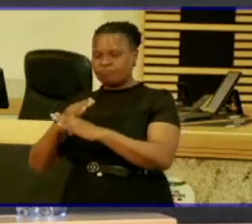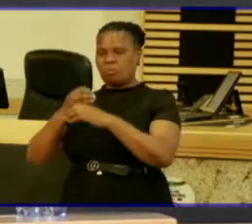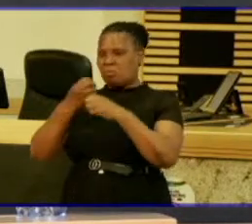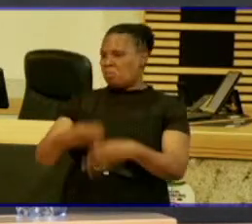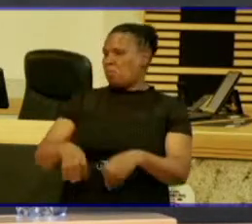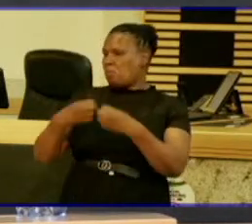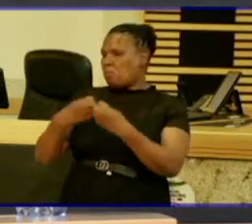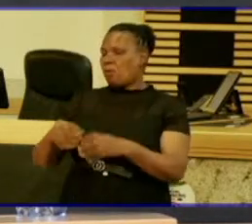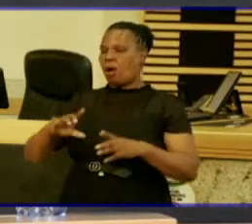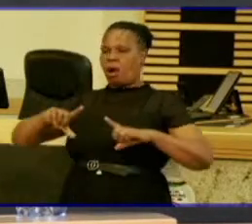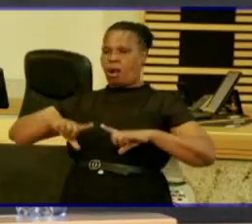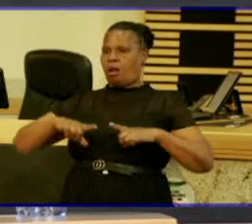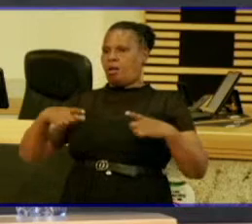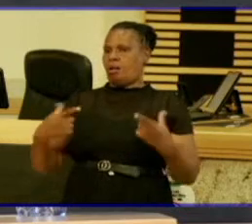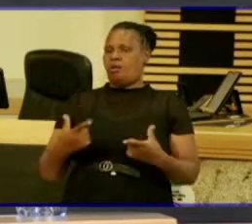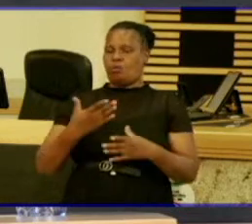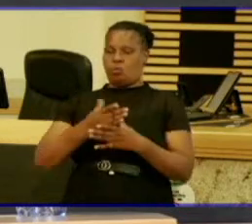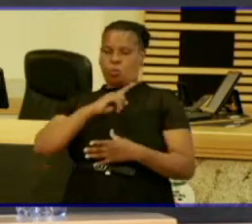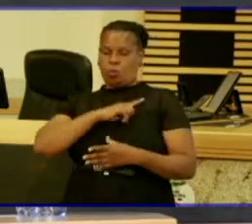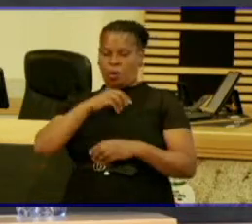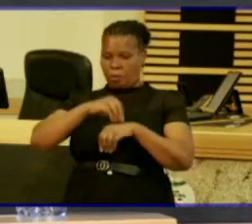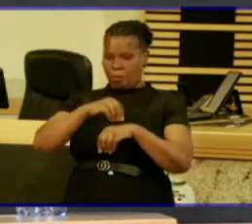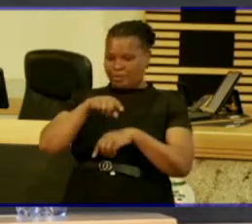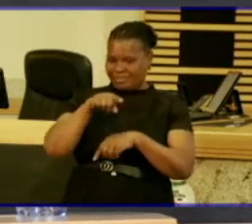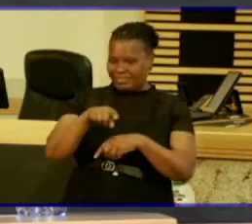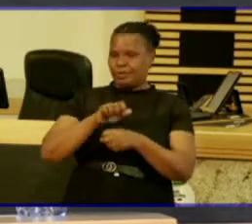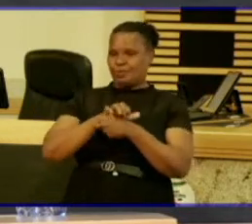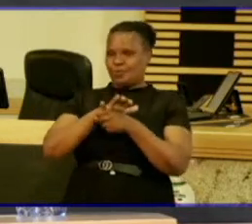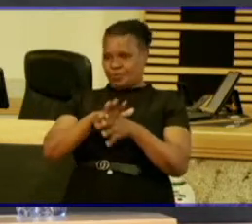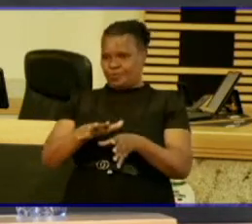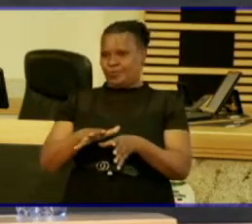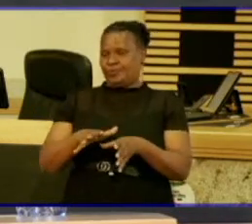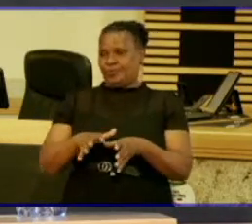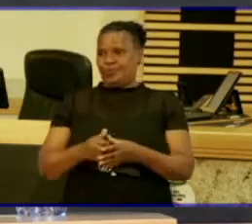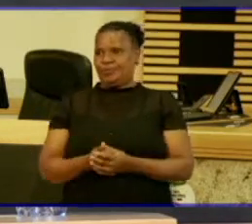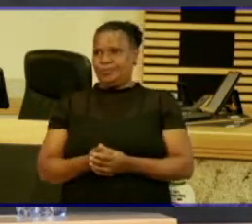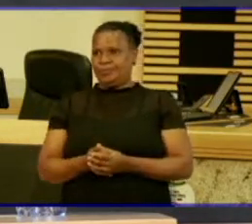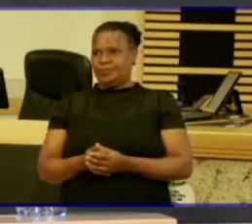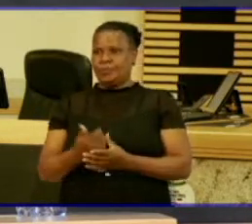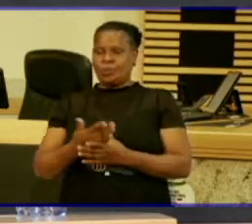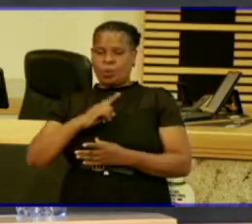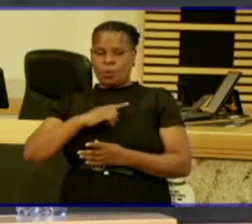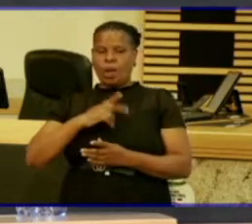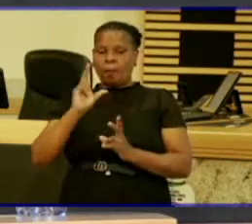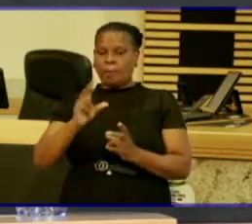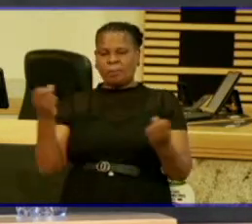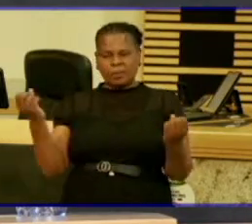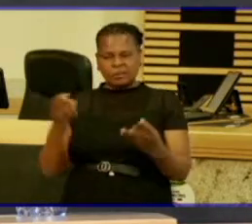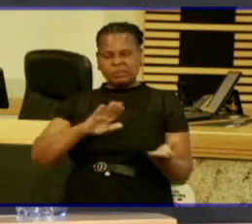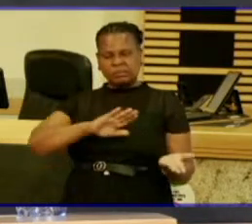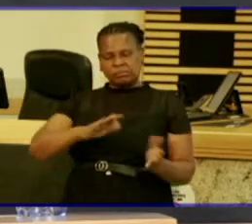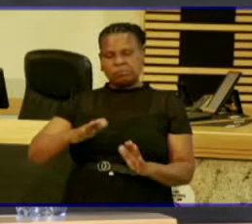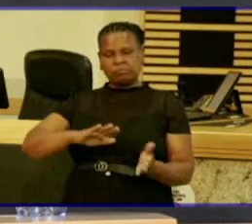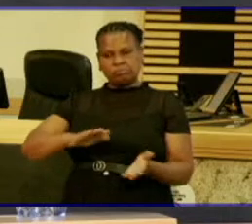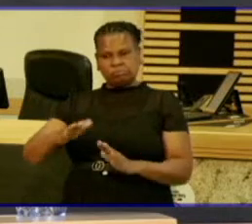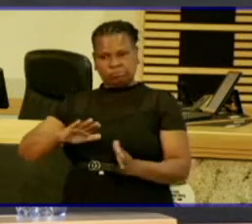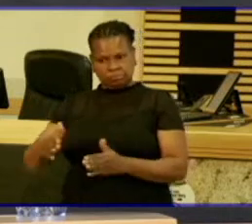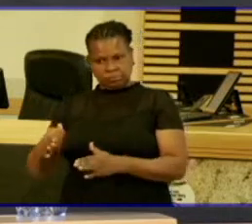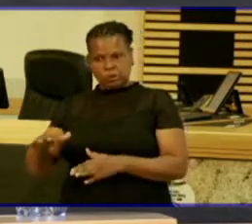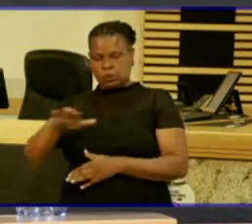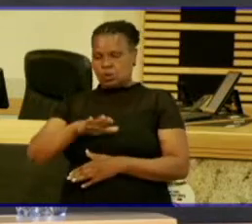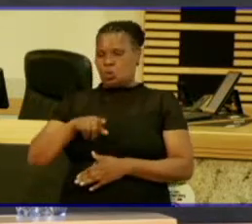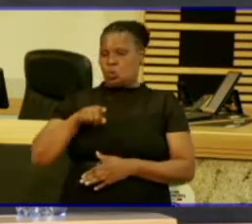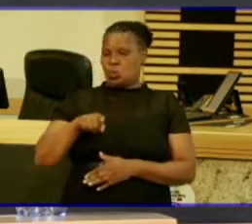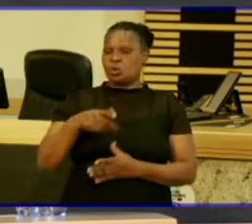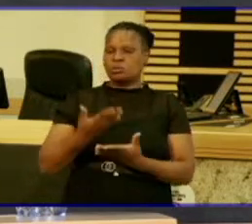initiatives due to the COVID-19. However, we are saddened by the loss of lives in the male customary